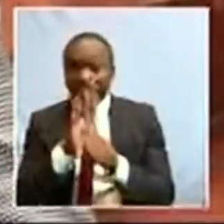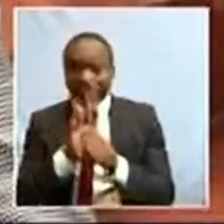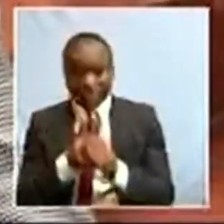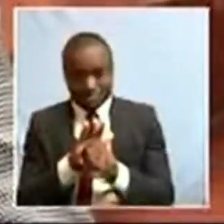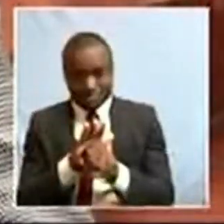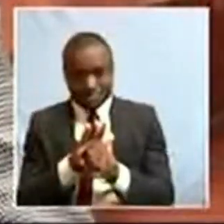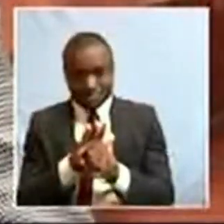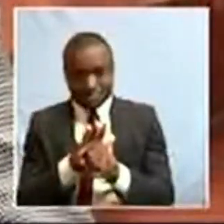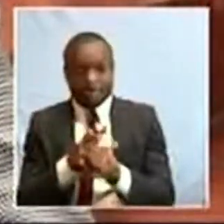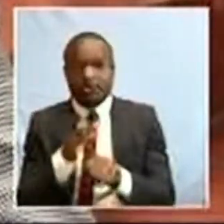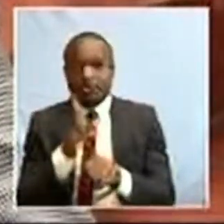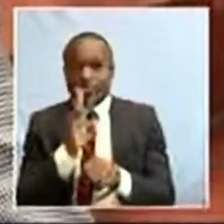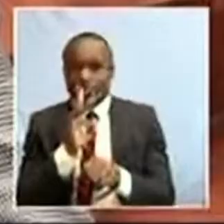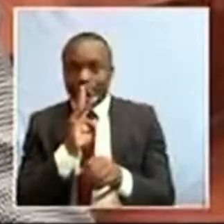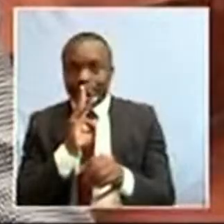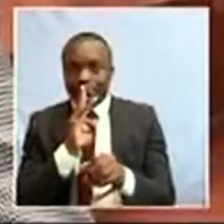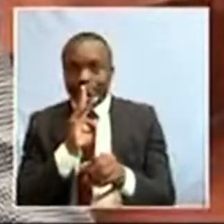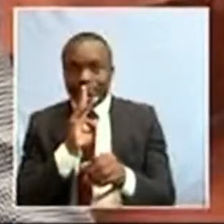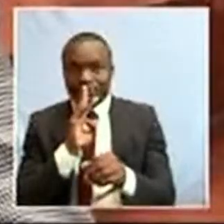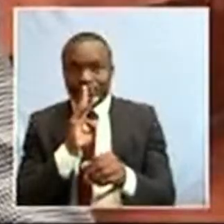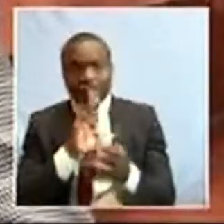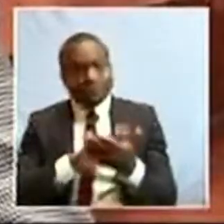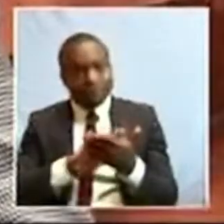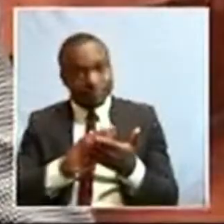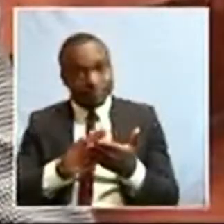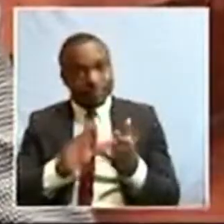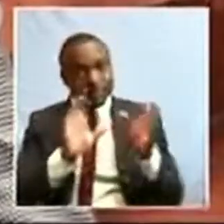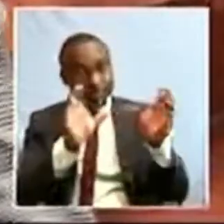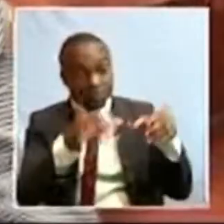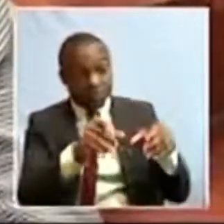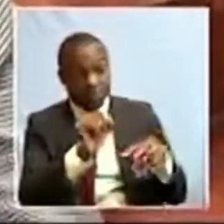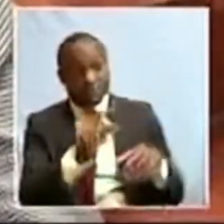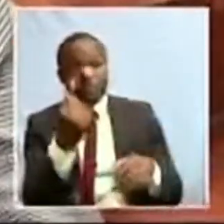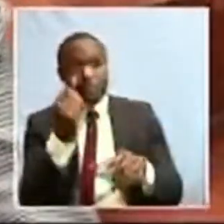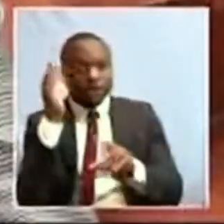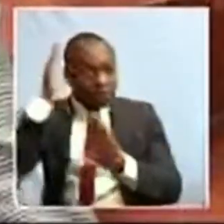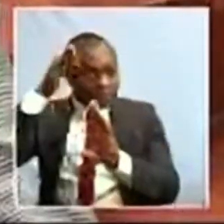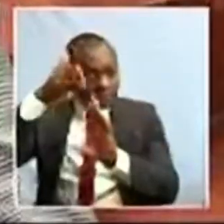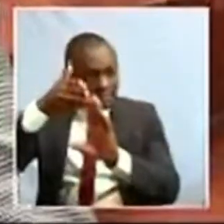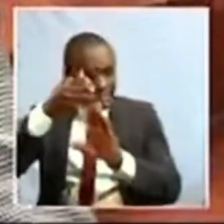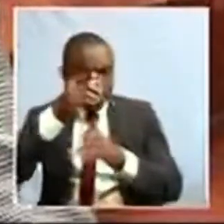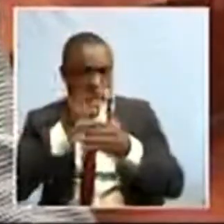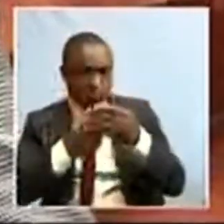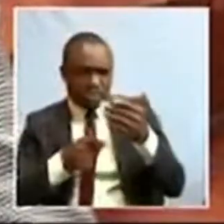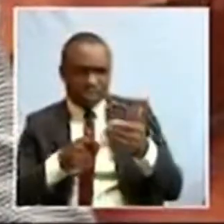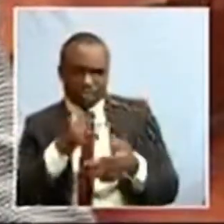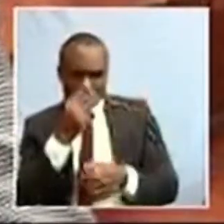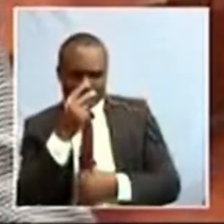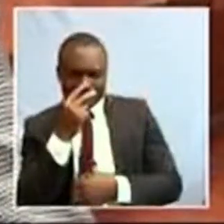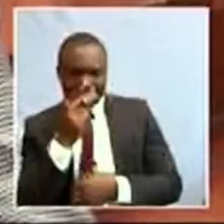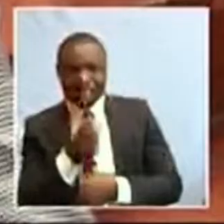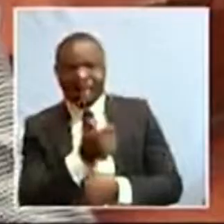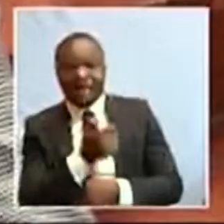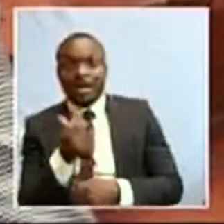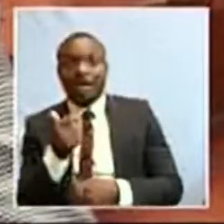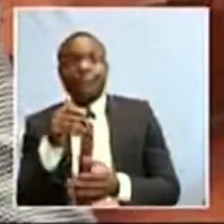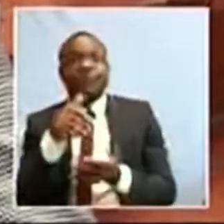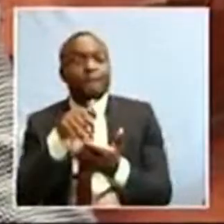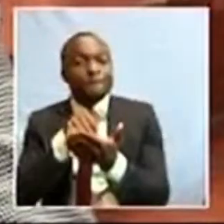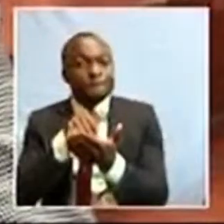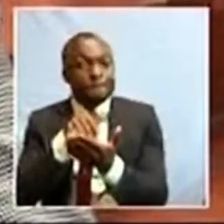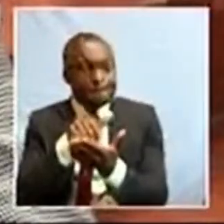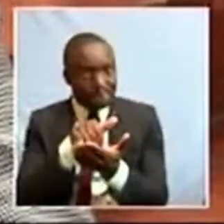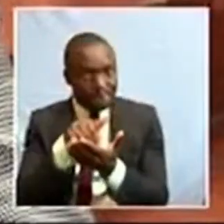sanitation, of which viewership committees are one of the targets. Because, Chair, what we have realized that the other weakness that we have is